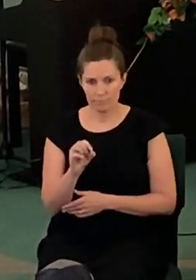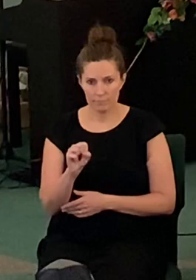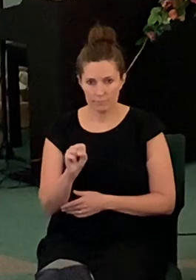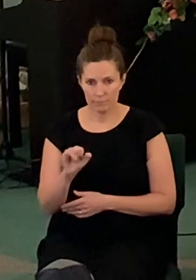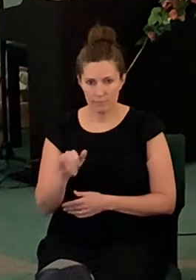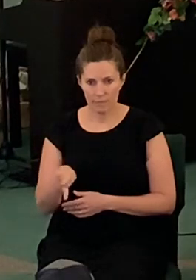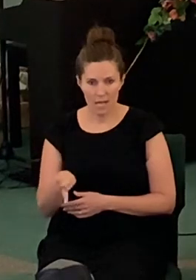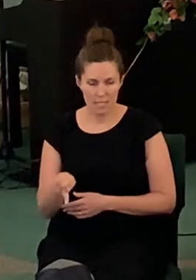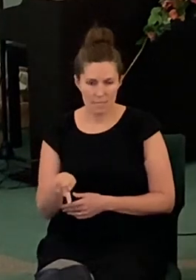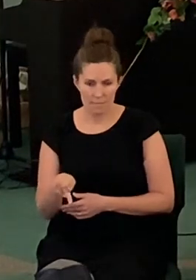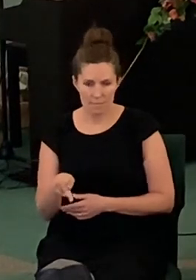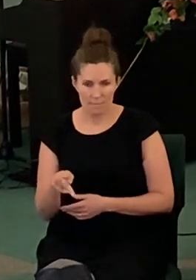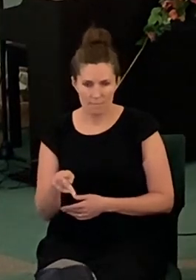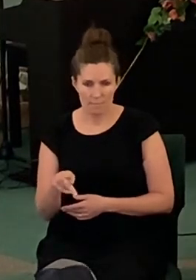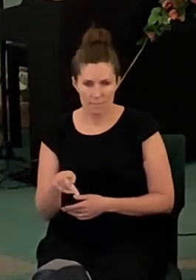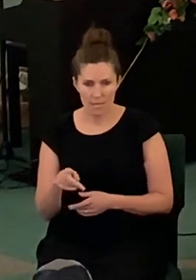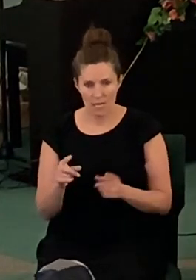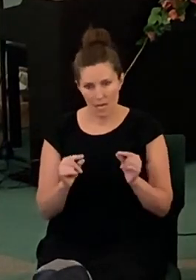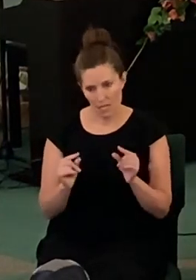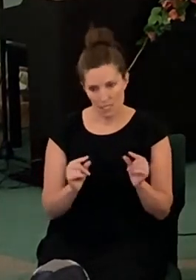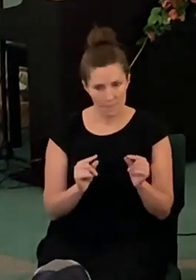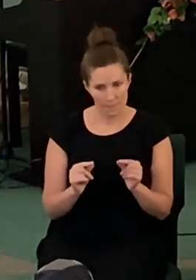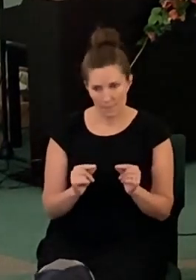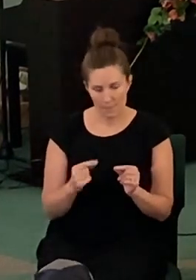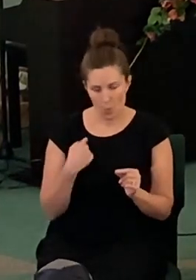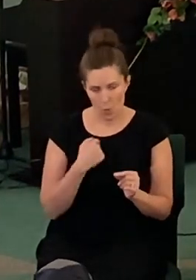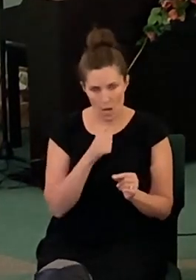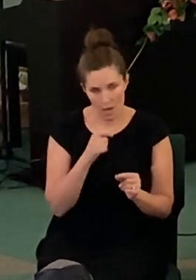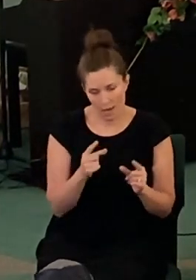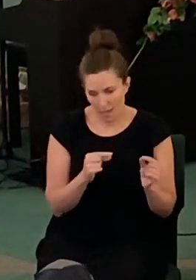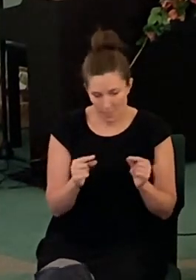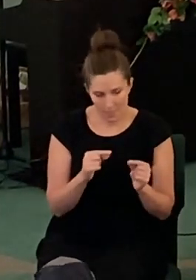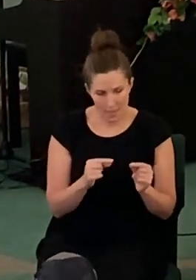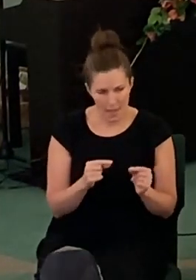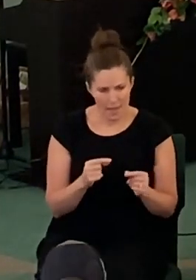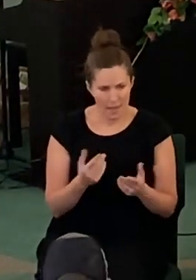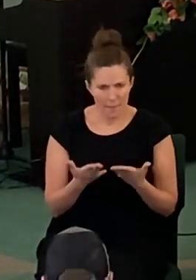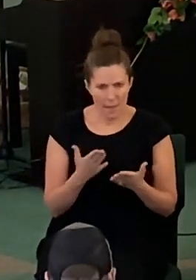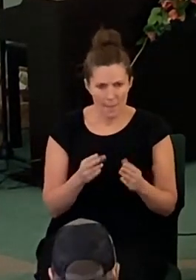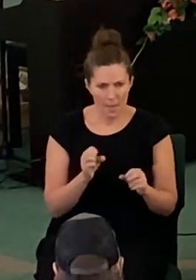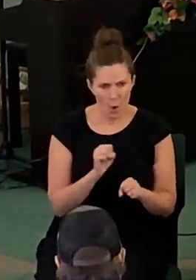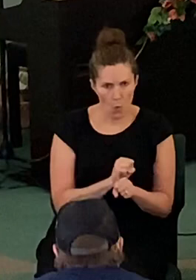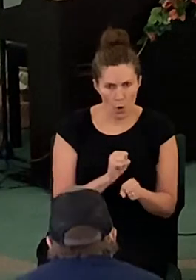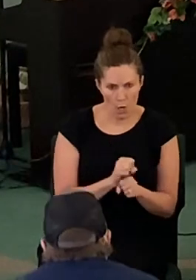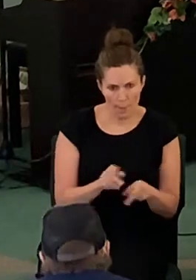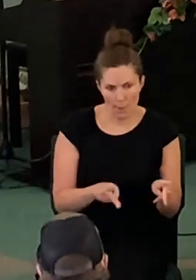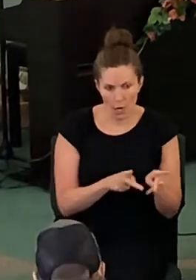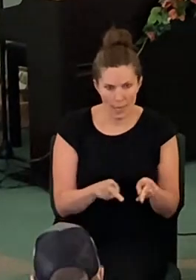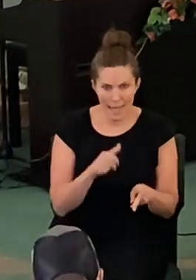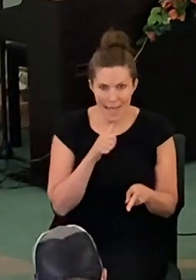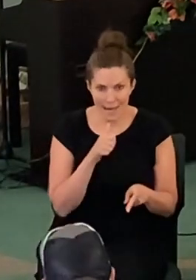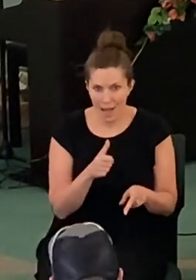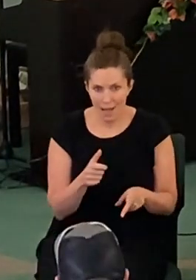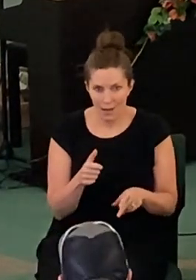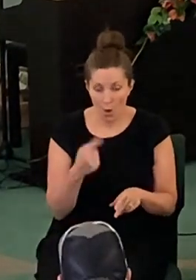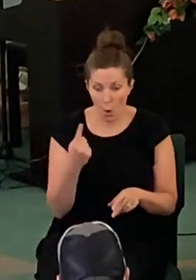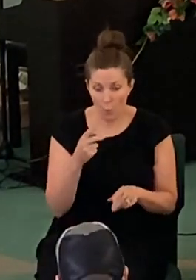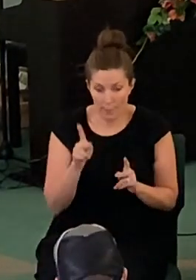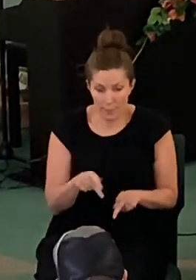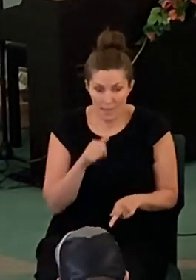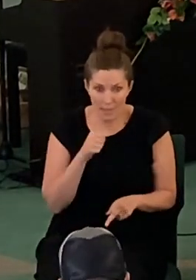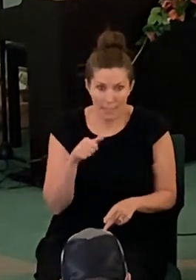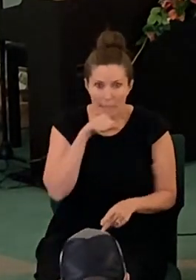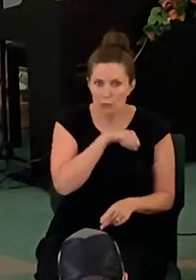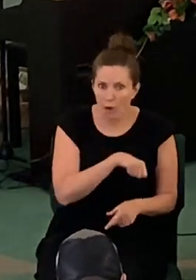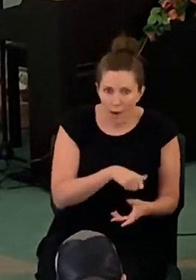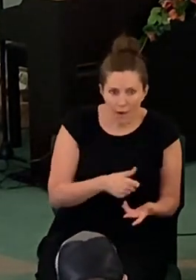and we're different. We might go to a work Christmas party and we're the only one that refuses to get drunk on the free booze that's there because we're set